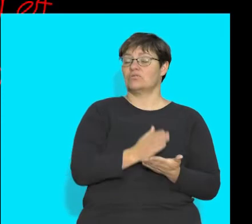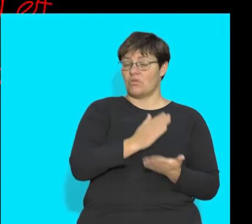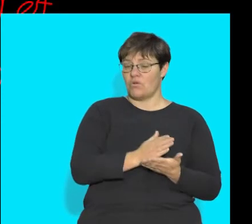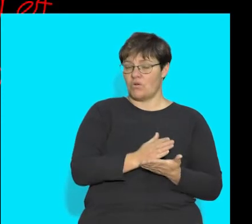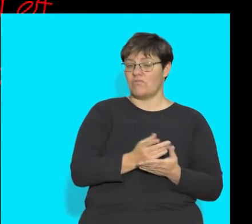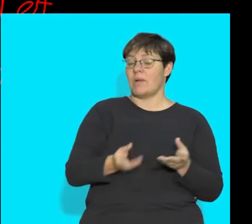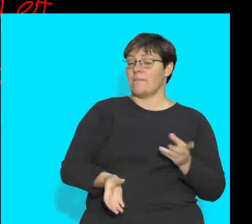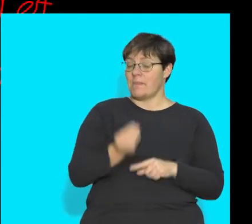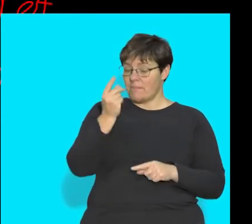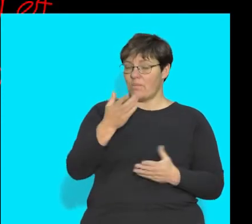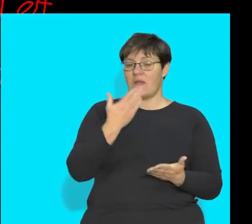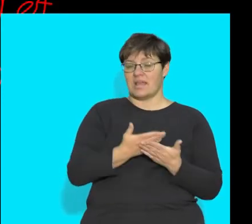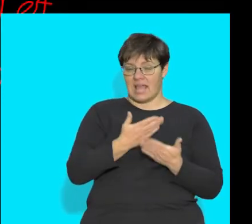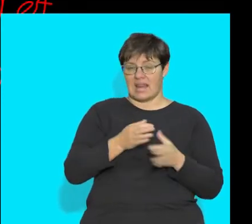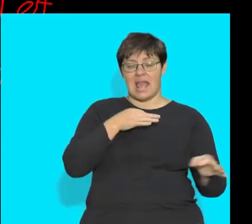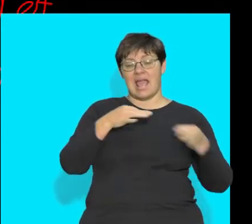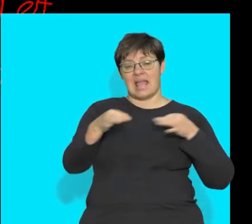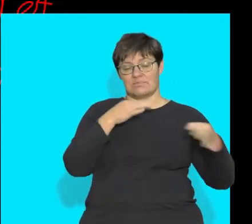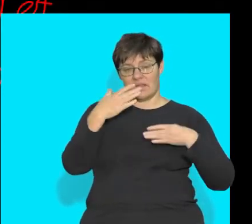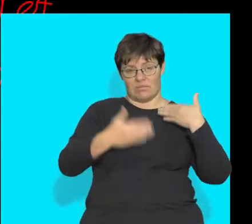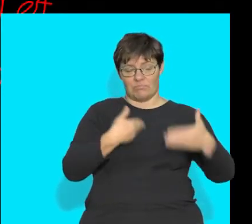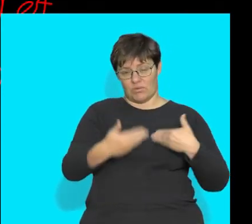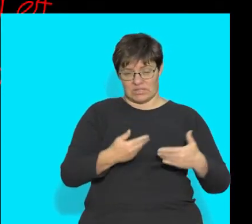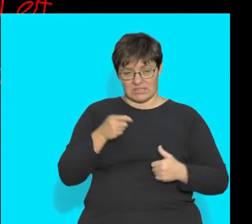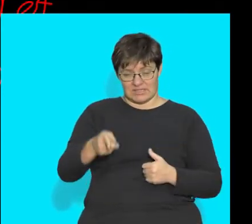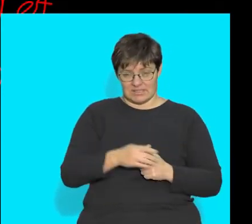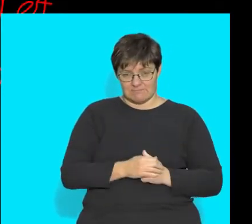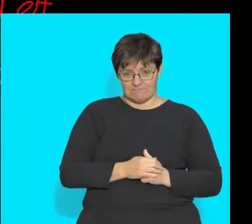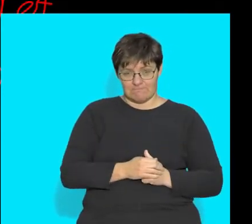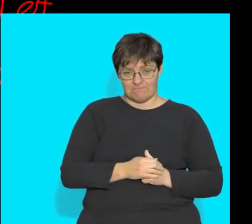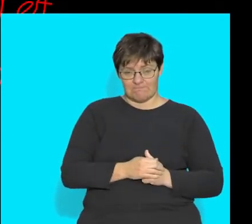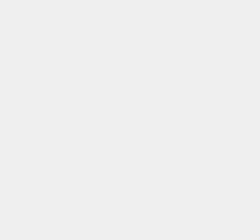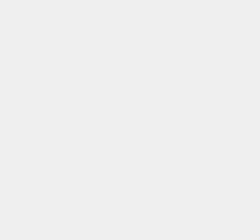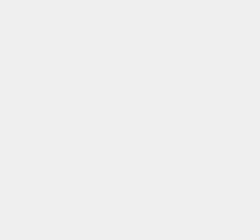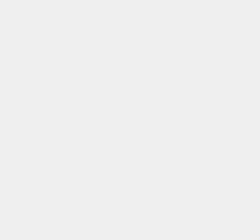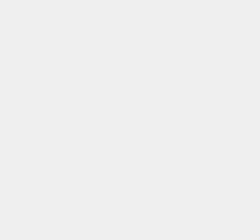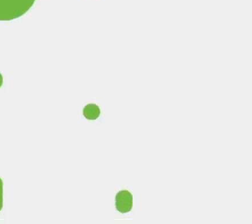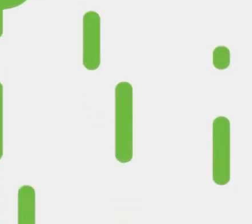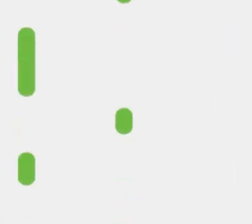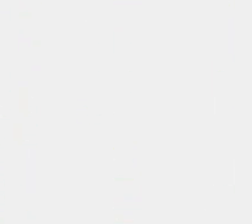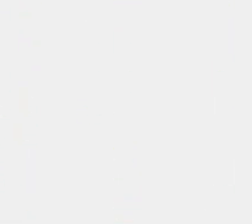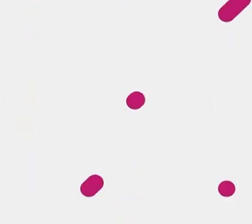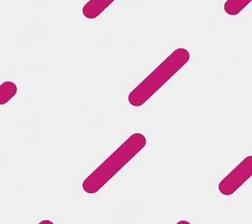get these that you're able to explain the process of osmosis.